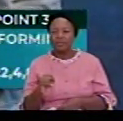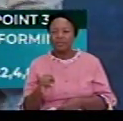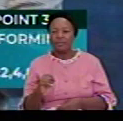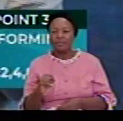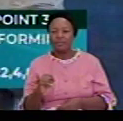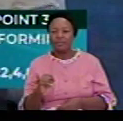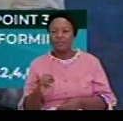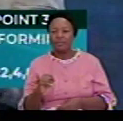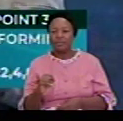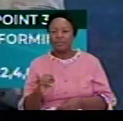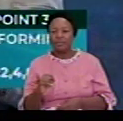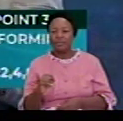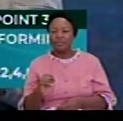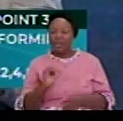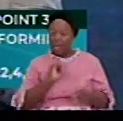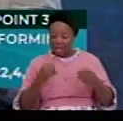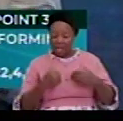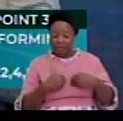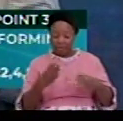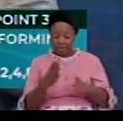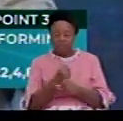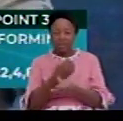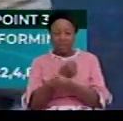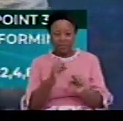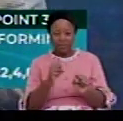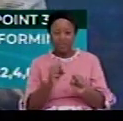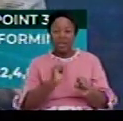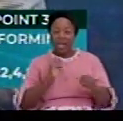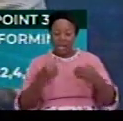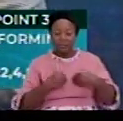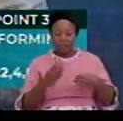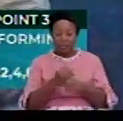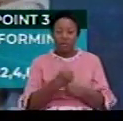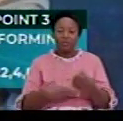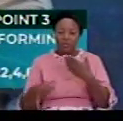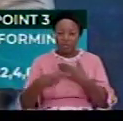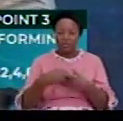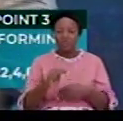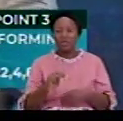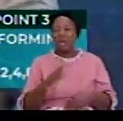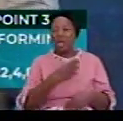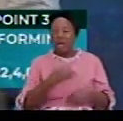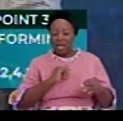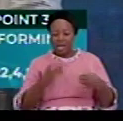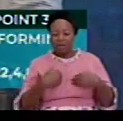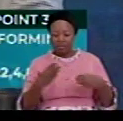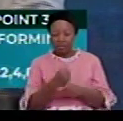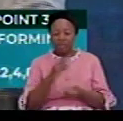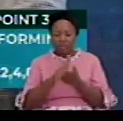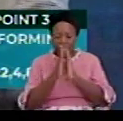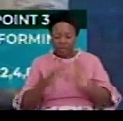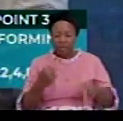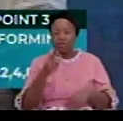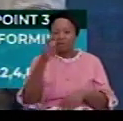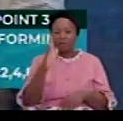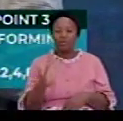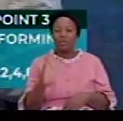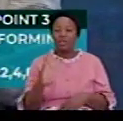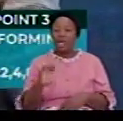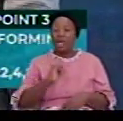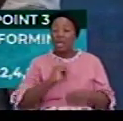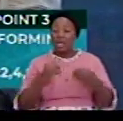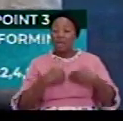I've got salvation. I've got restoration. I've got the peace of God. I've